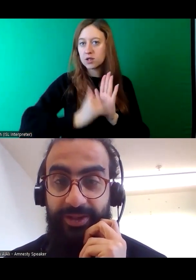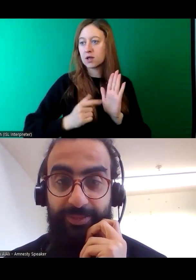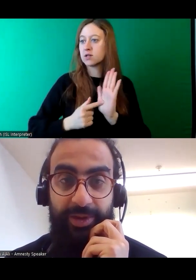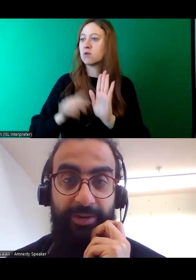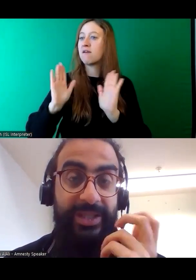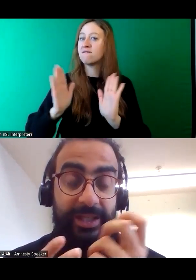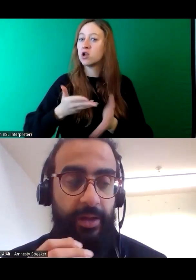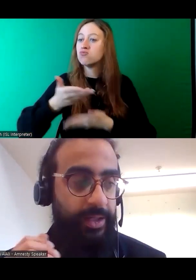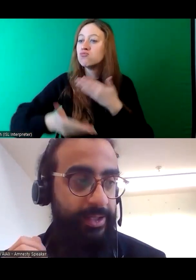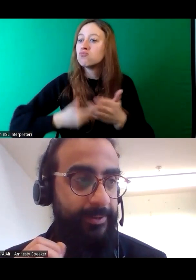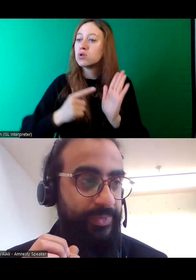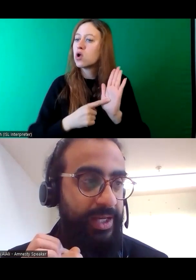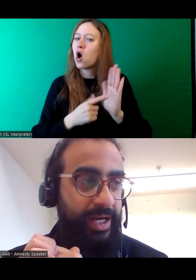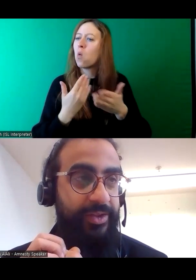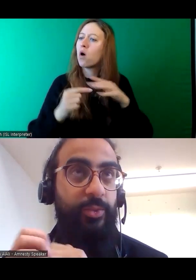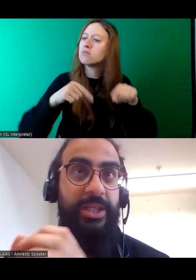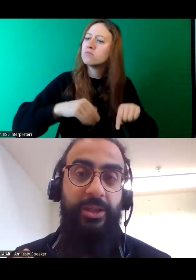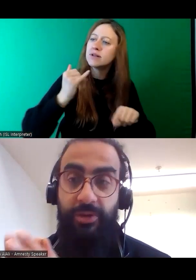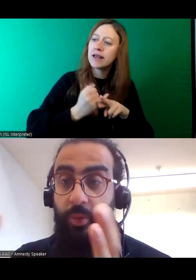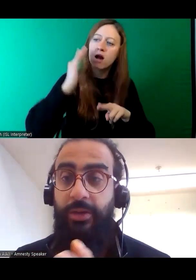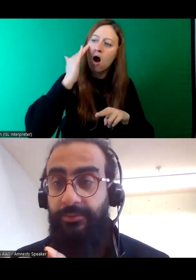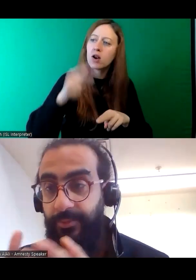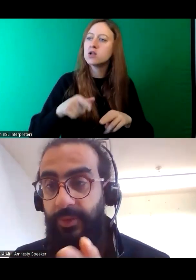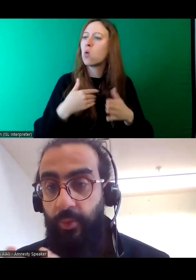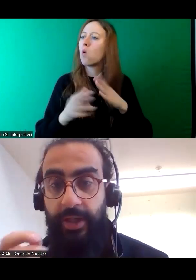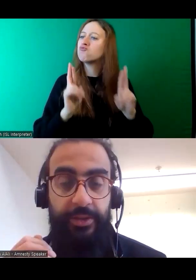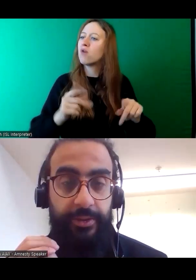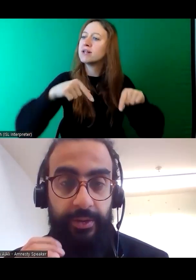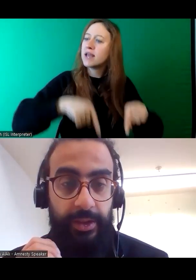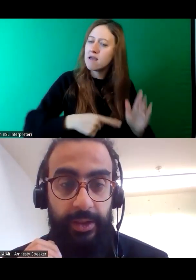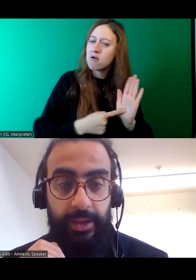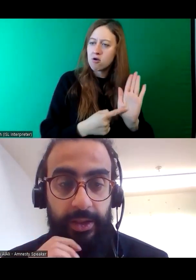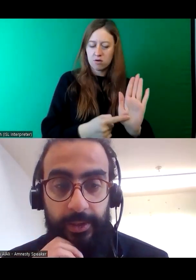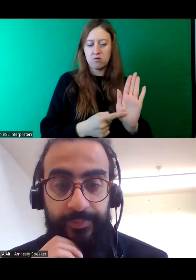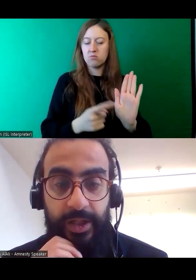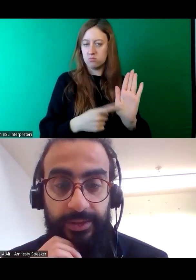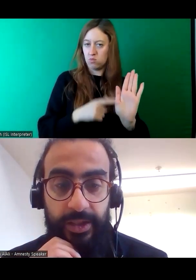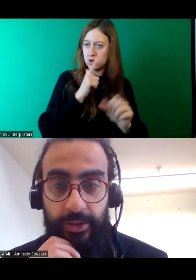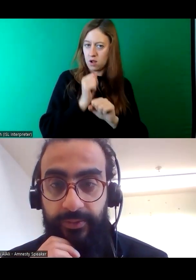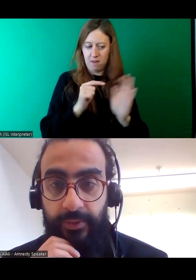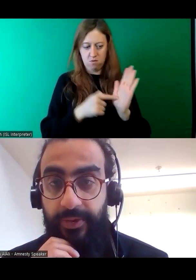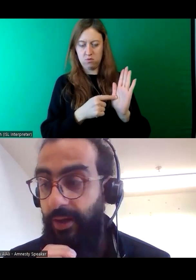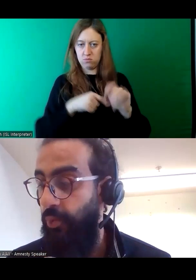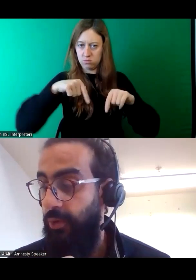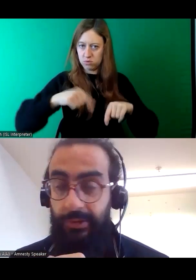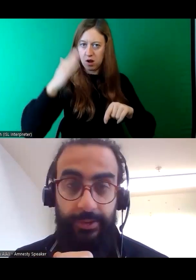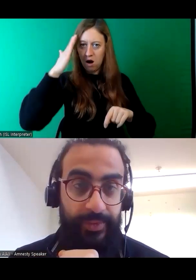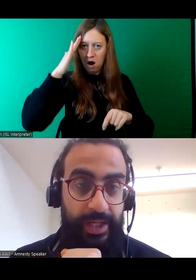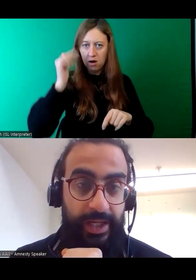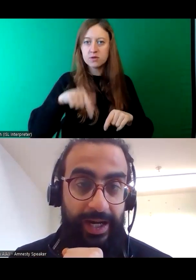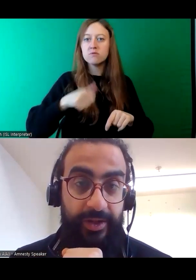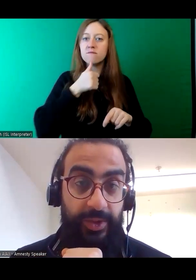what rights maybe are missing in Ireland, and then we take to the wider context of the